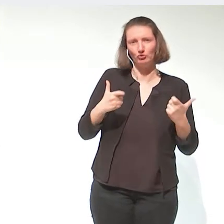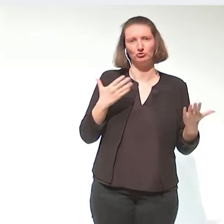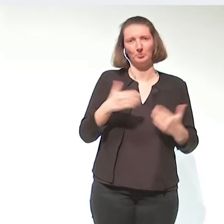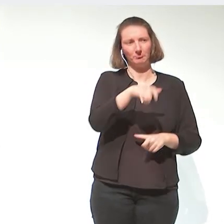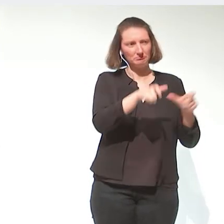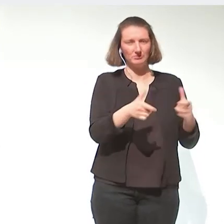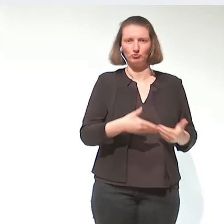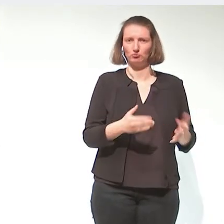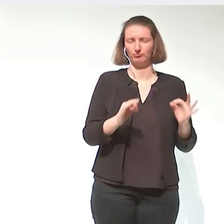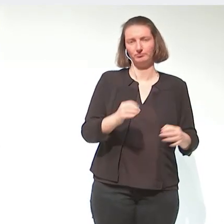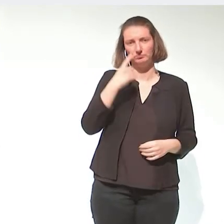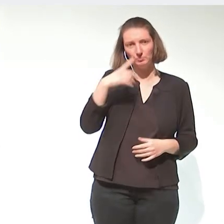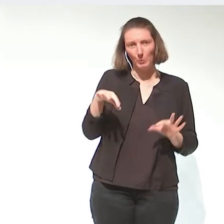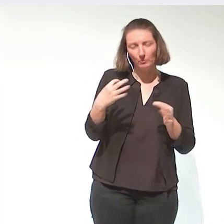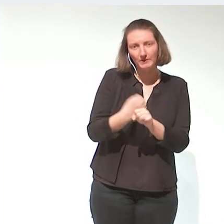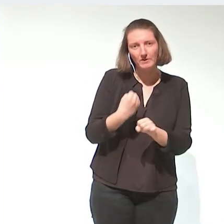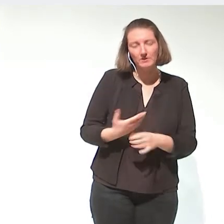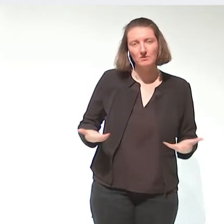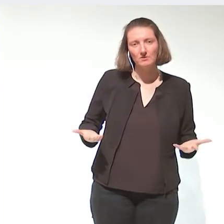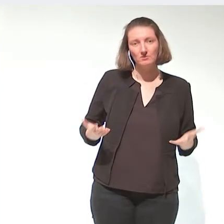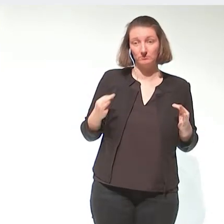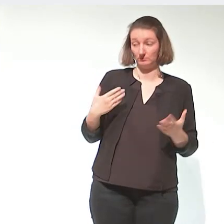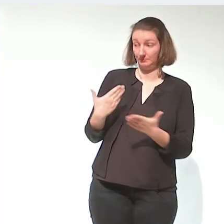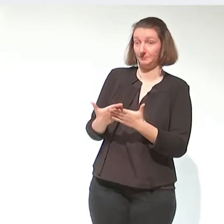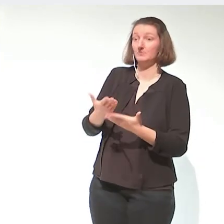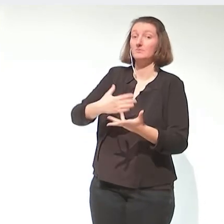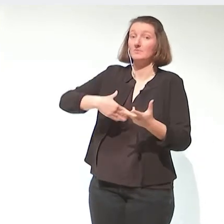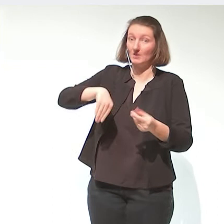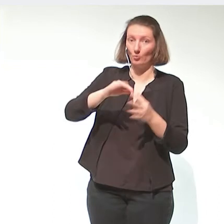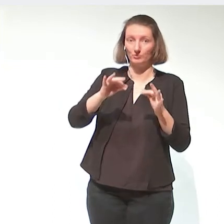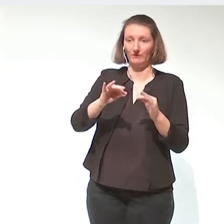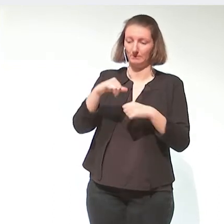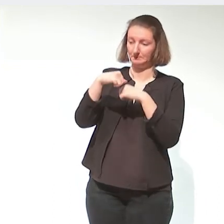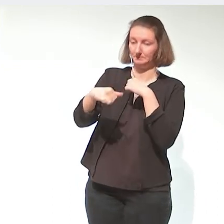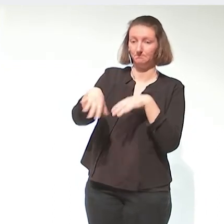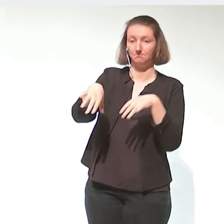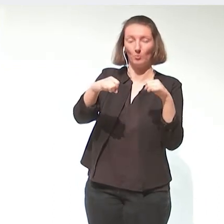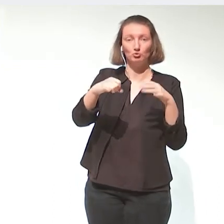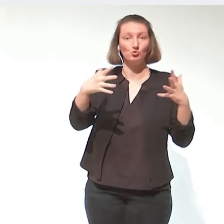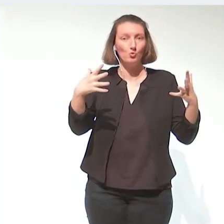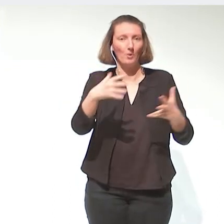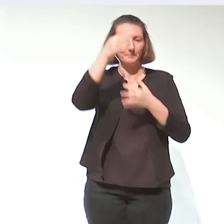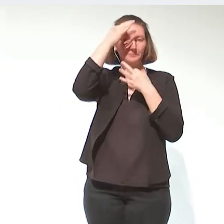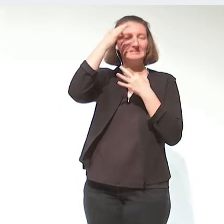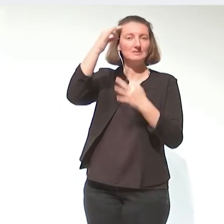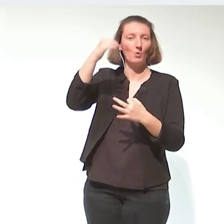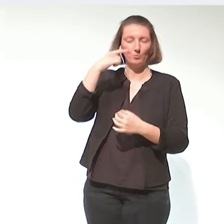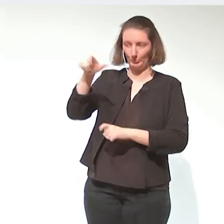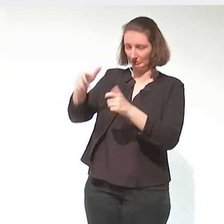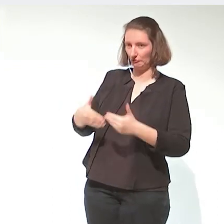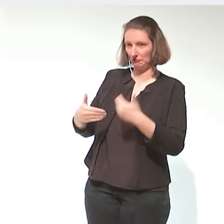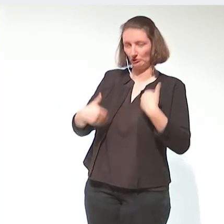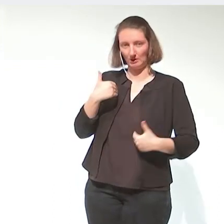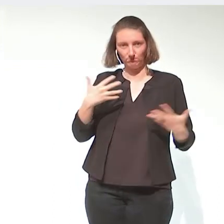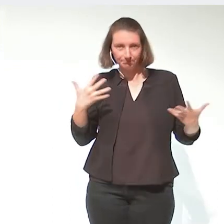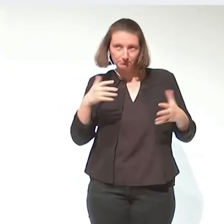And this really shows that there are problems that need to be addressed in terms of the quality of jobs that's available for